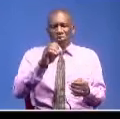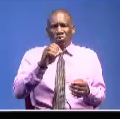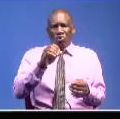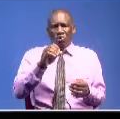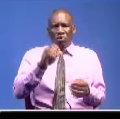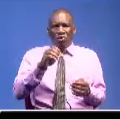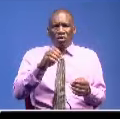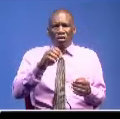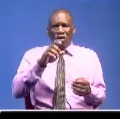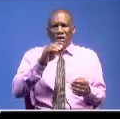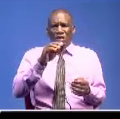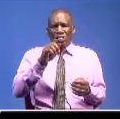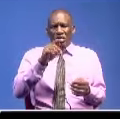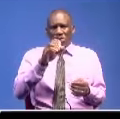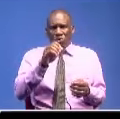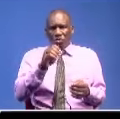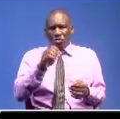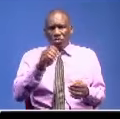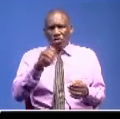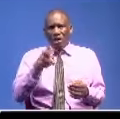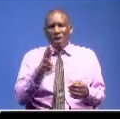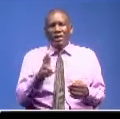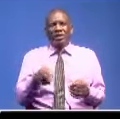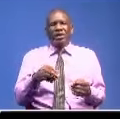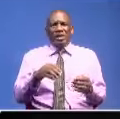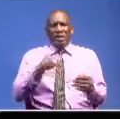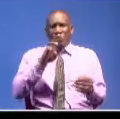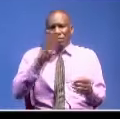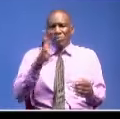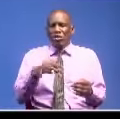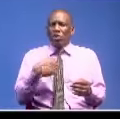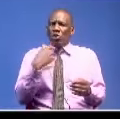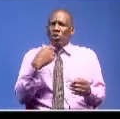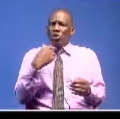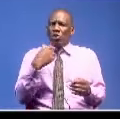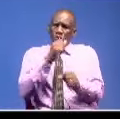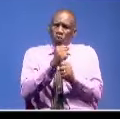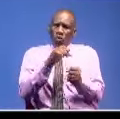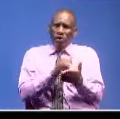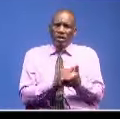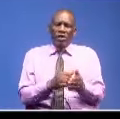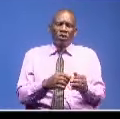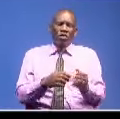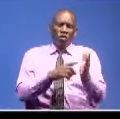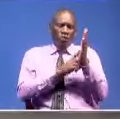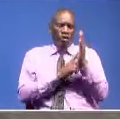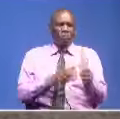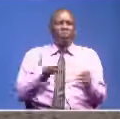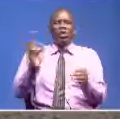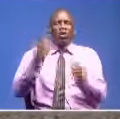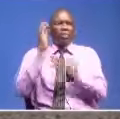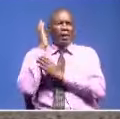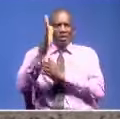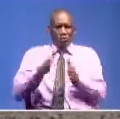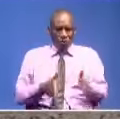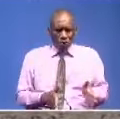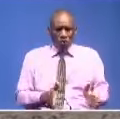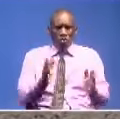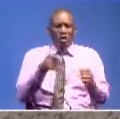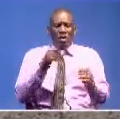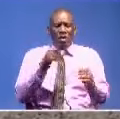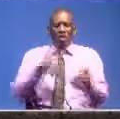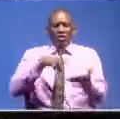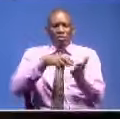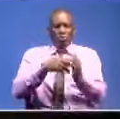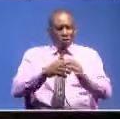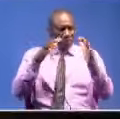on a website. You know you should, but who actually does? Take the Nairobi Expressway, for example. This mega